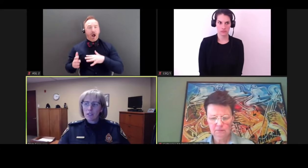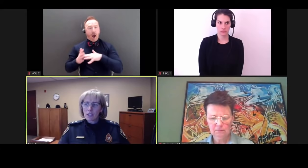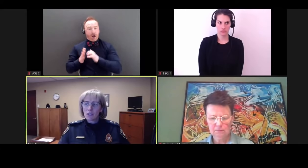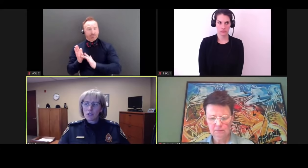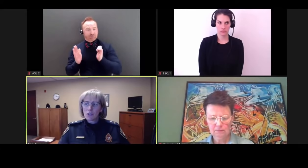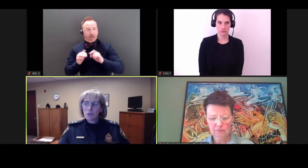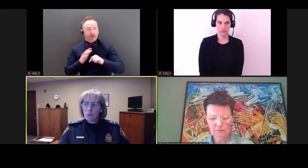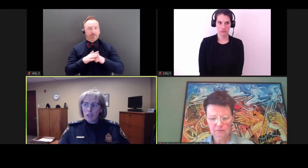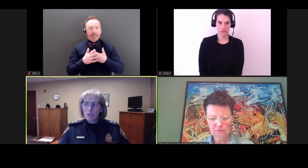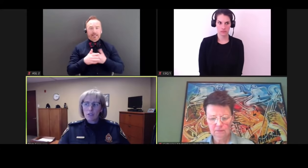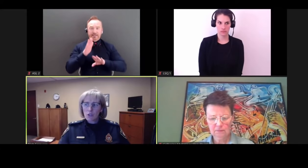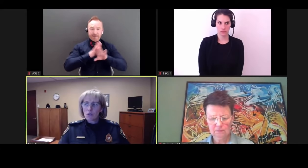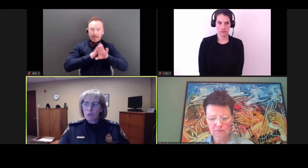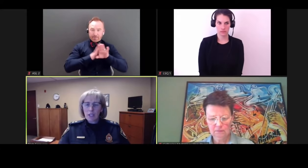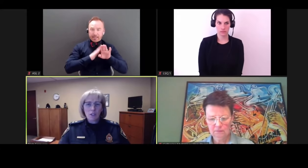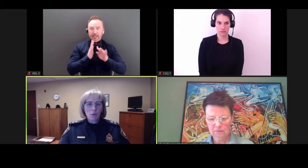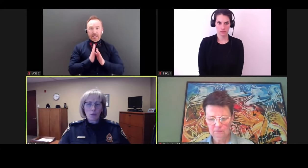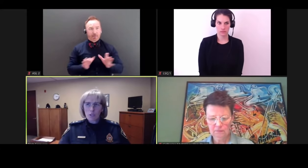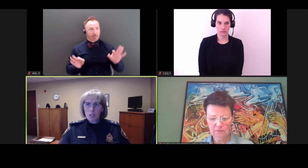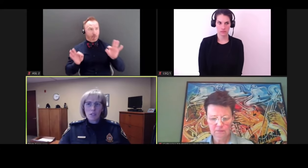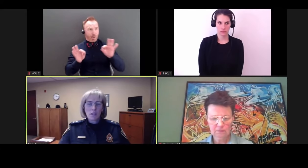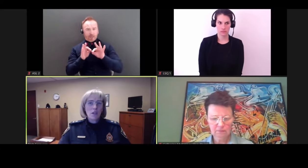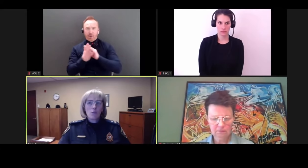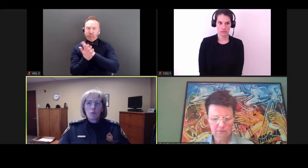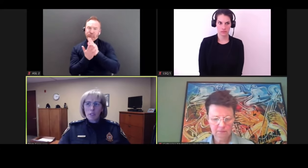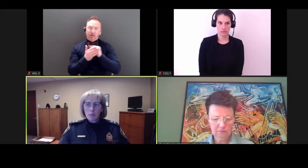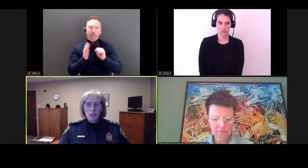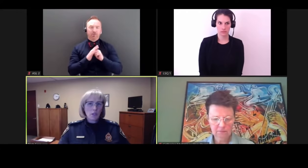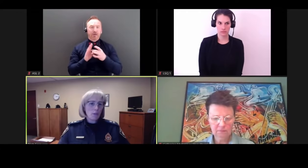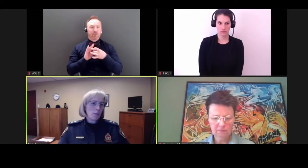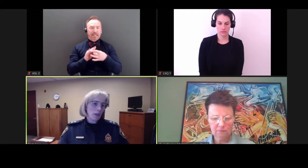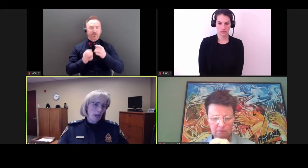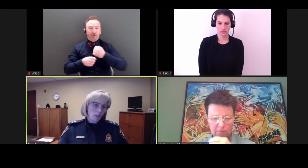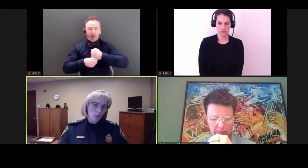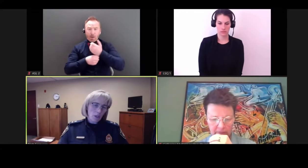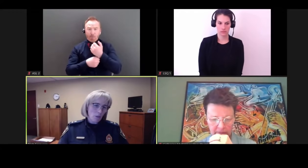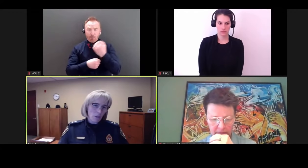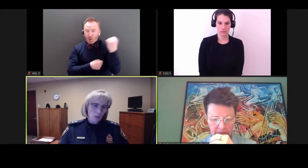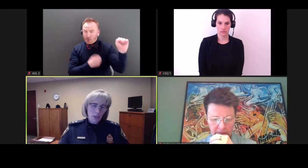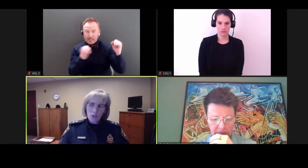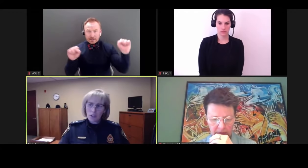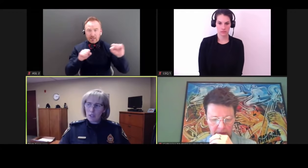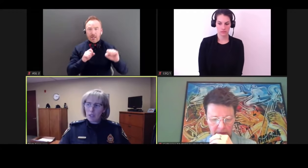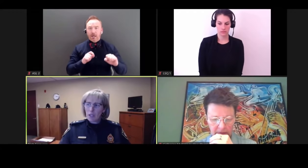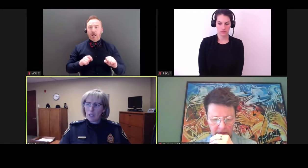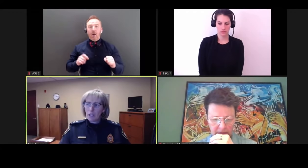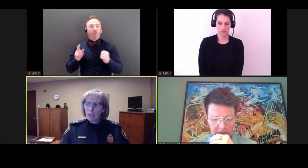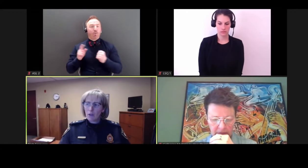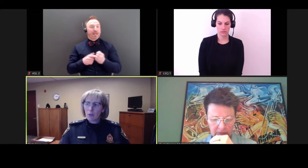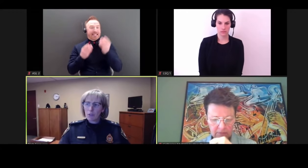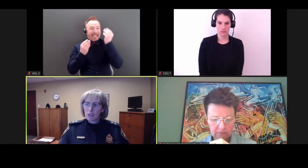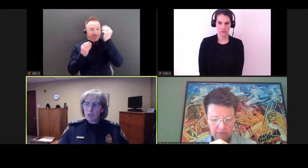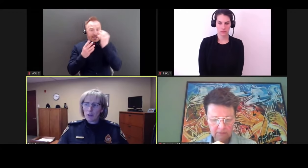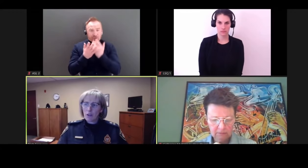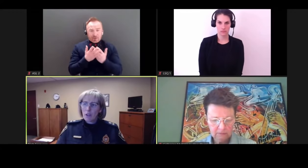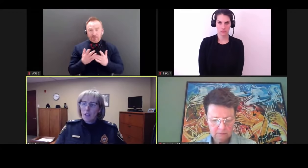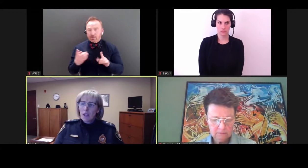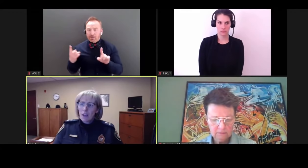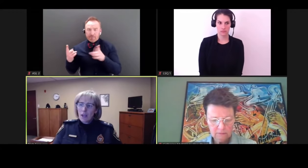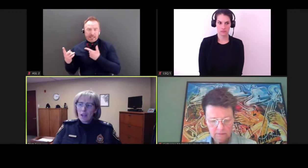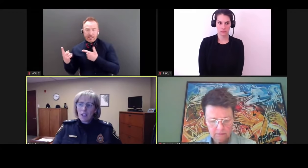vital intelligence on a range of issues relating to the protest. We'll be speaking to people, gathering whatever information they are able to